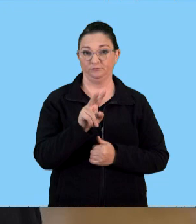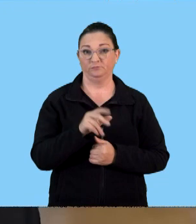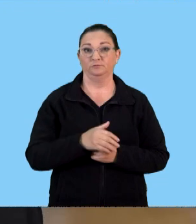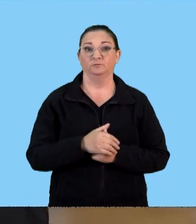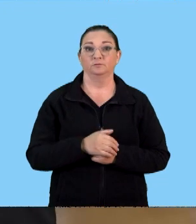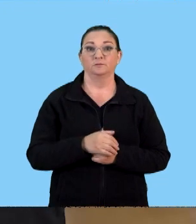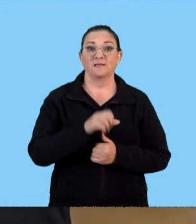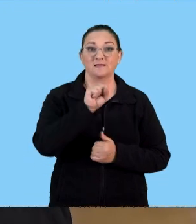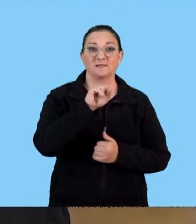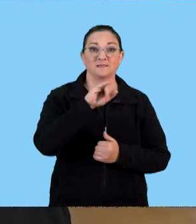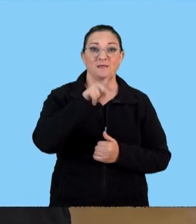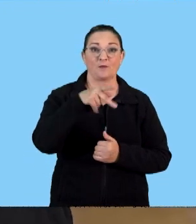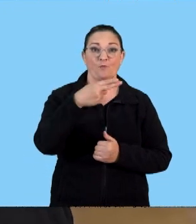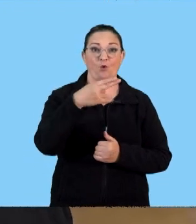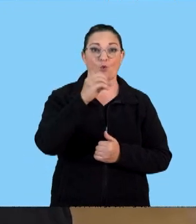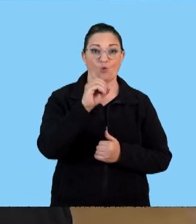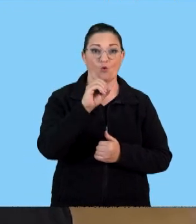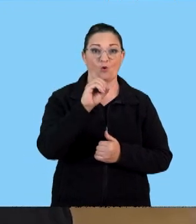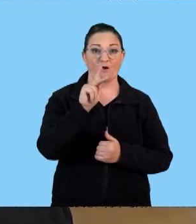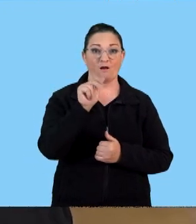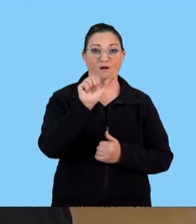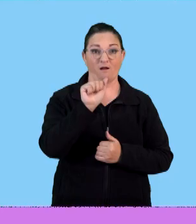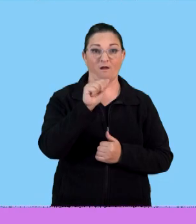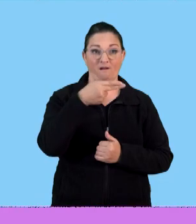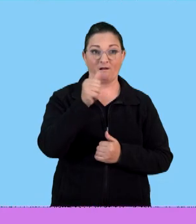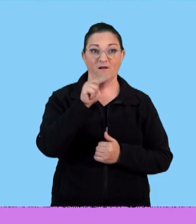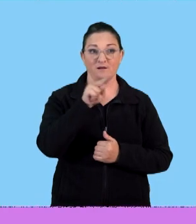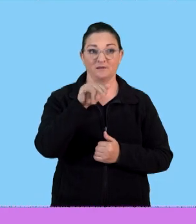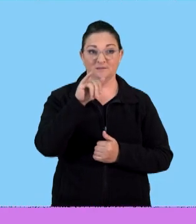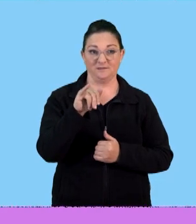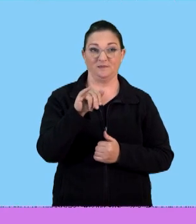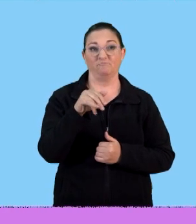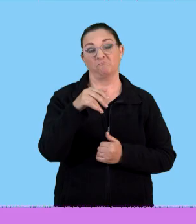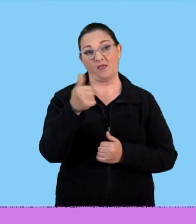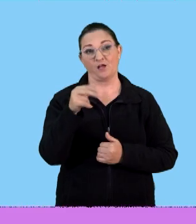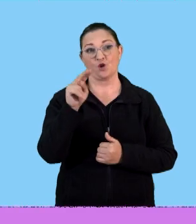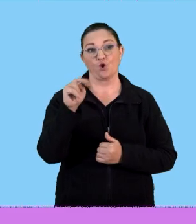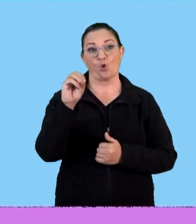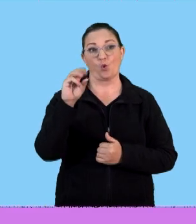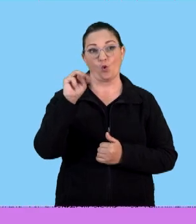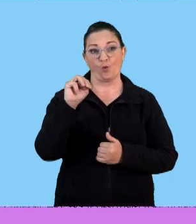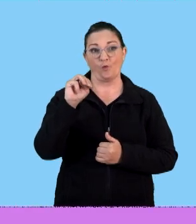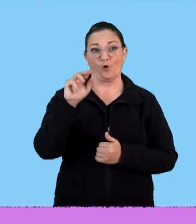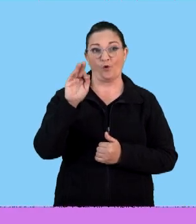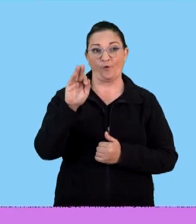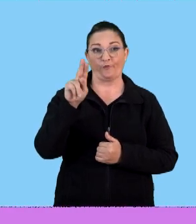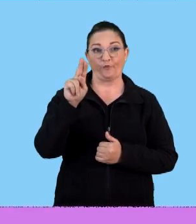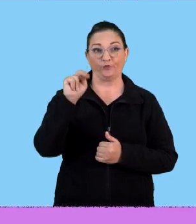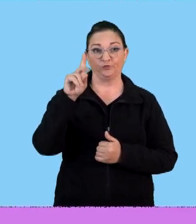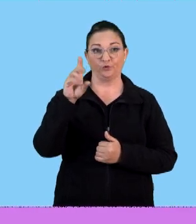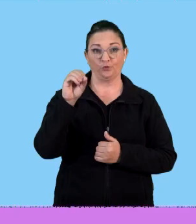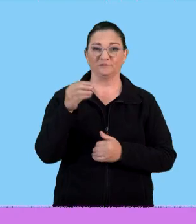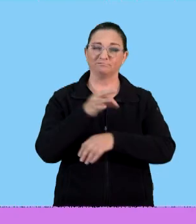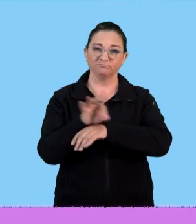saying, Sipukazi and Mfundo is planning their wedding. Their guests are to sit at circular tables with